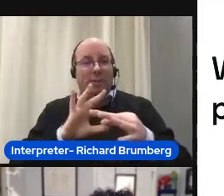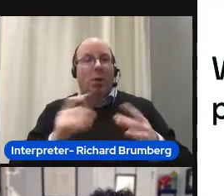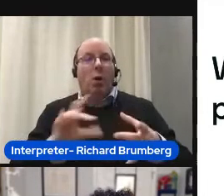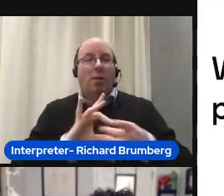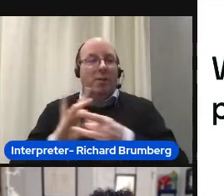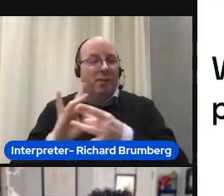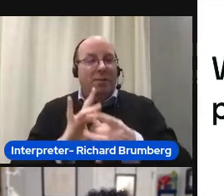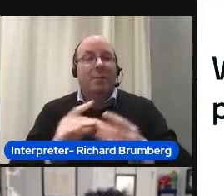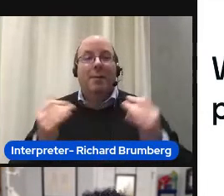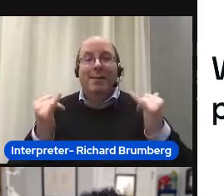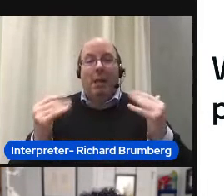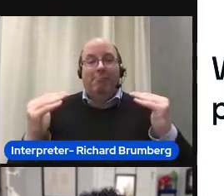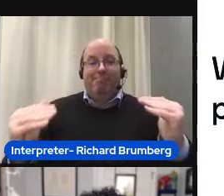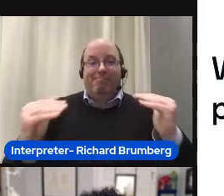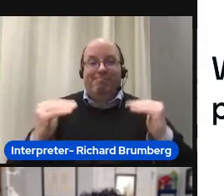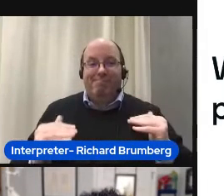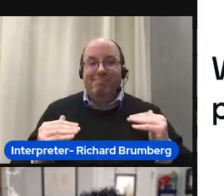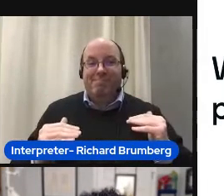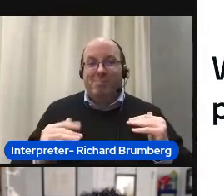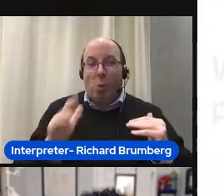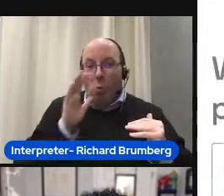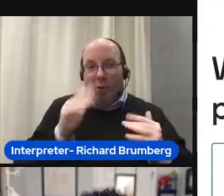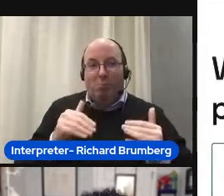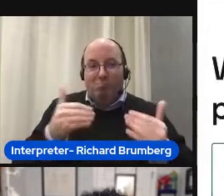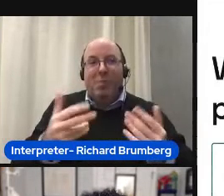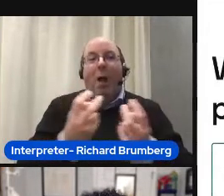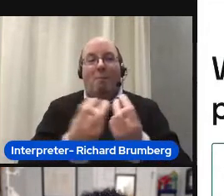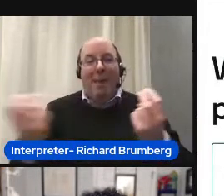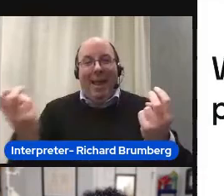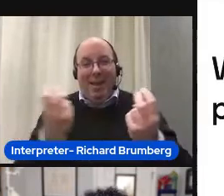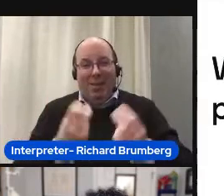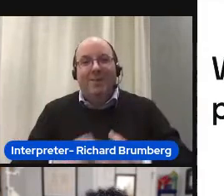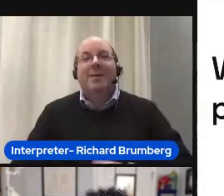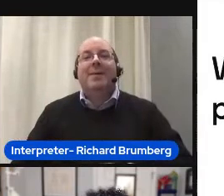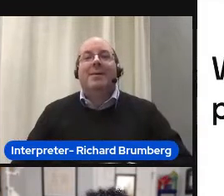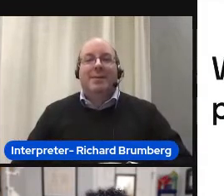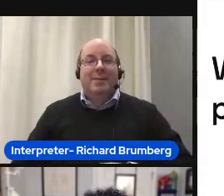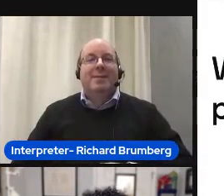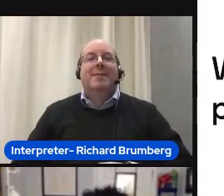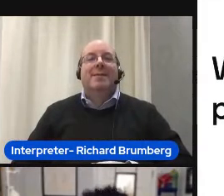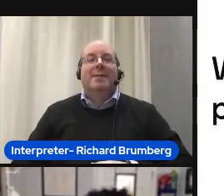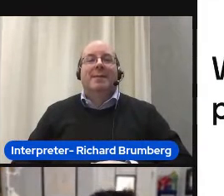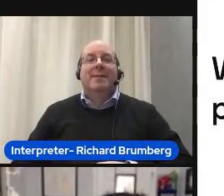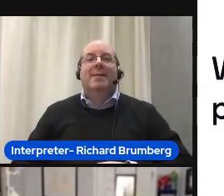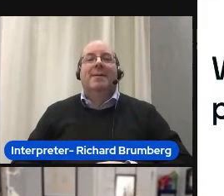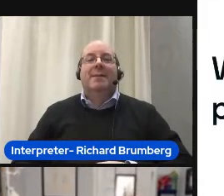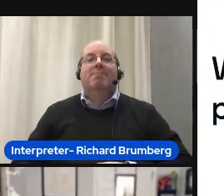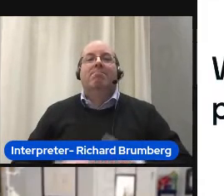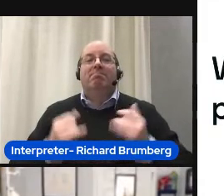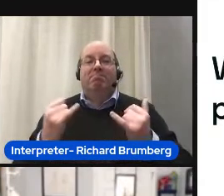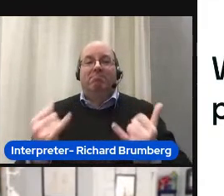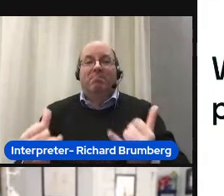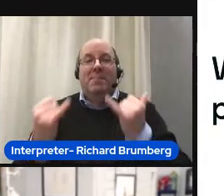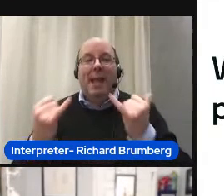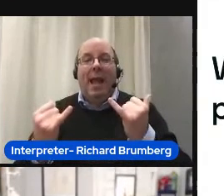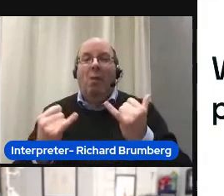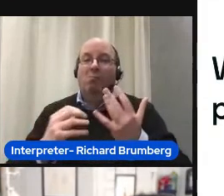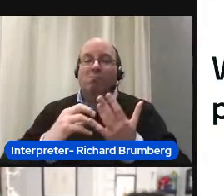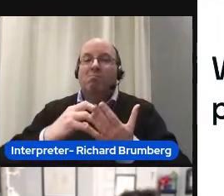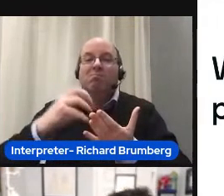we're going to quickly, so that we can move on to our panel, take this opportunity for people